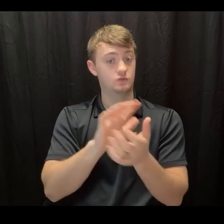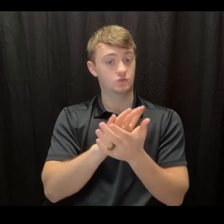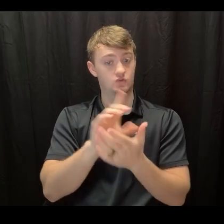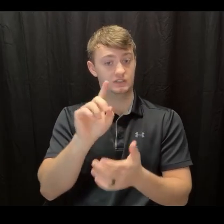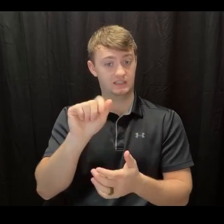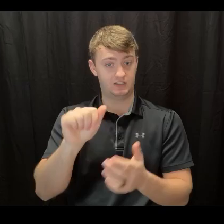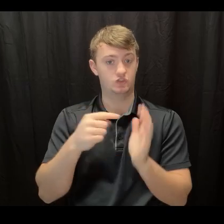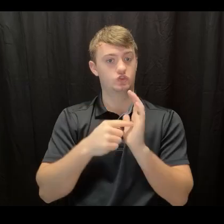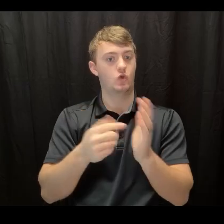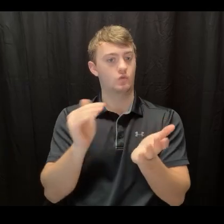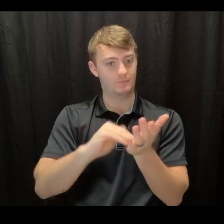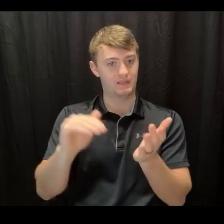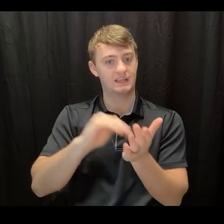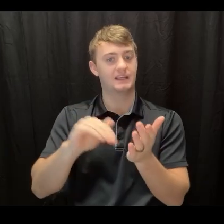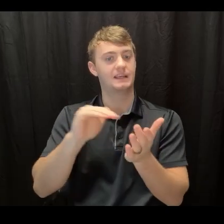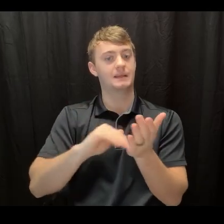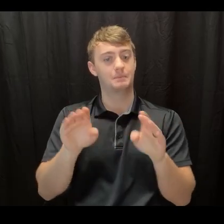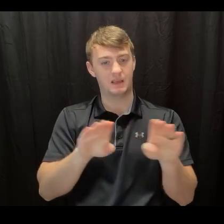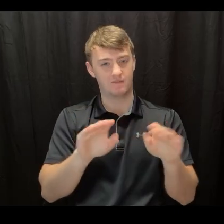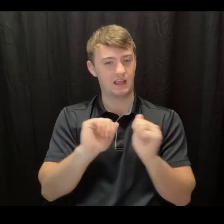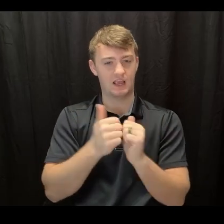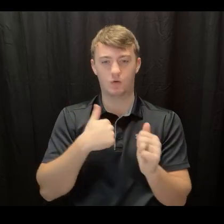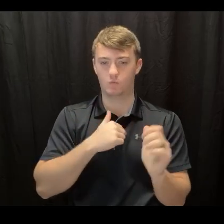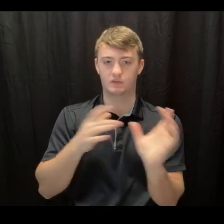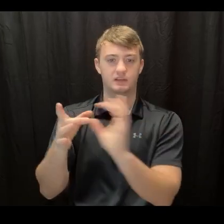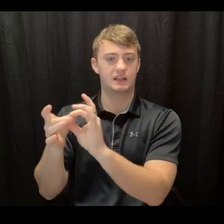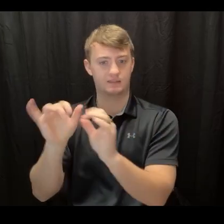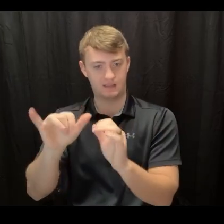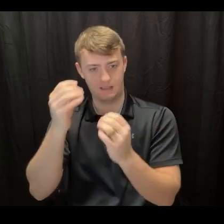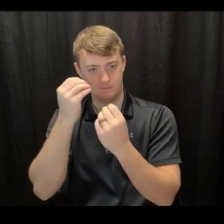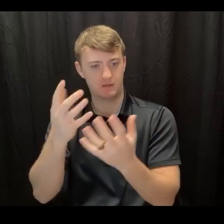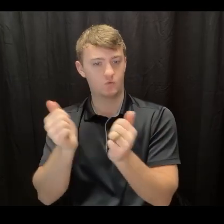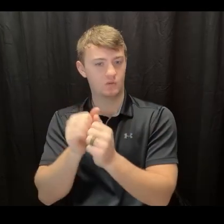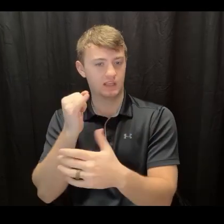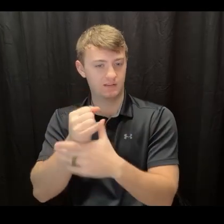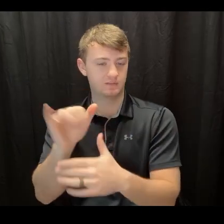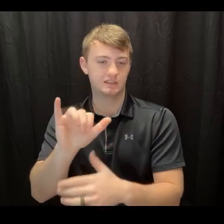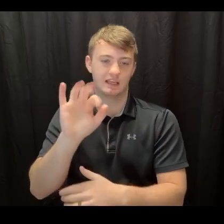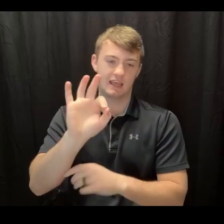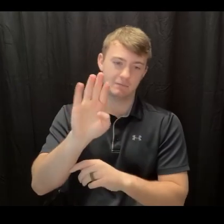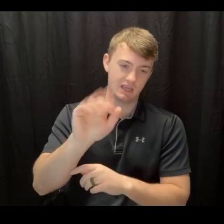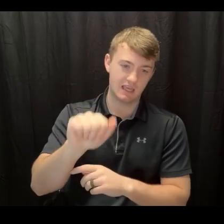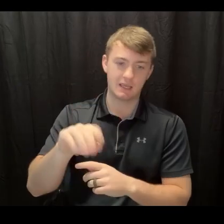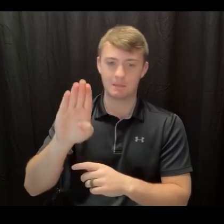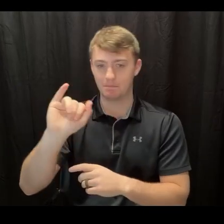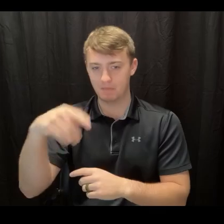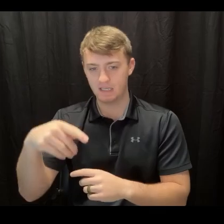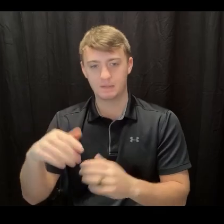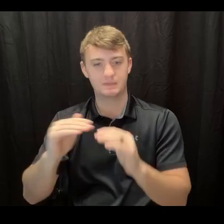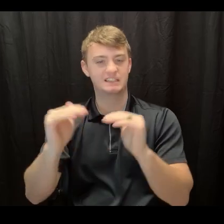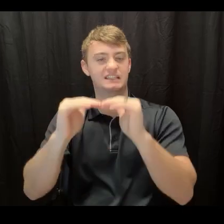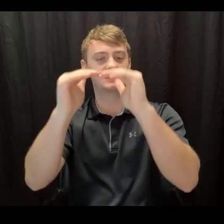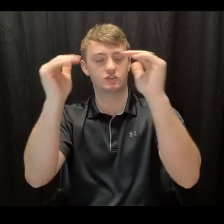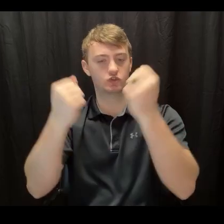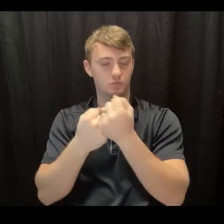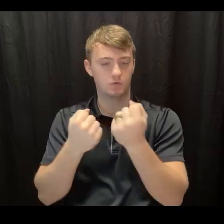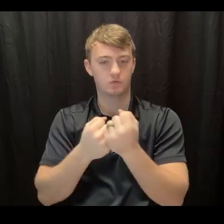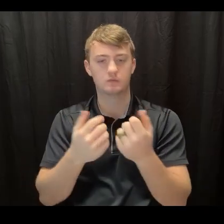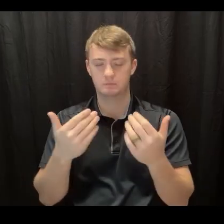Schools data shows repeated behaviors, how do we connect that information to interventions like FBAs, BIPs, and tiered